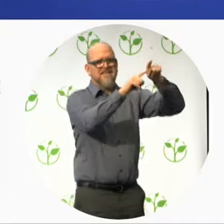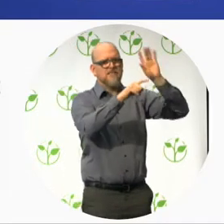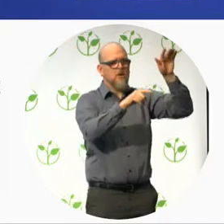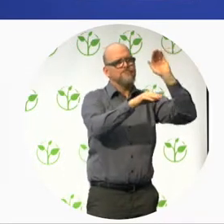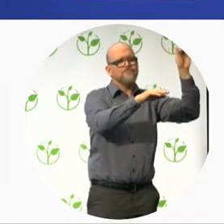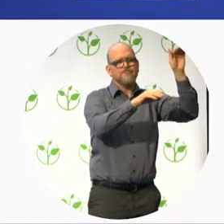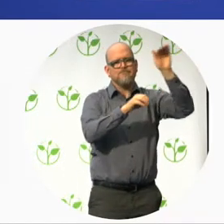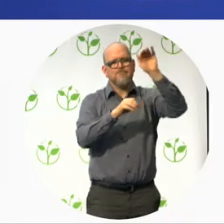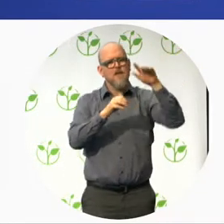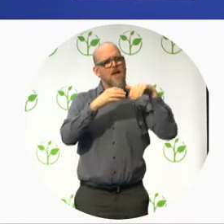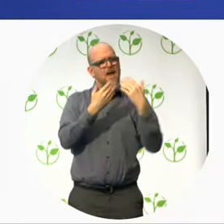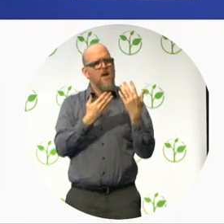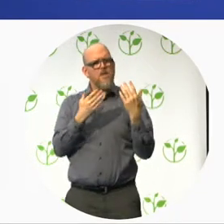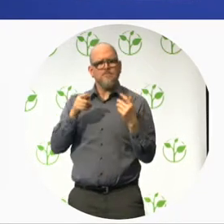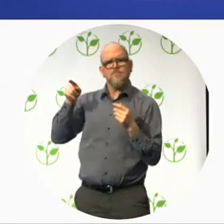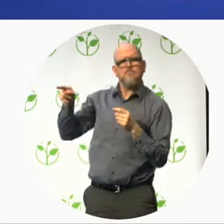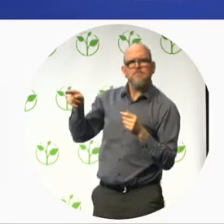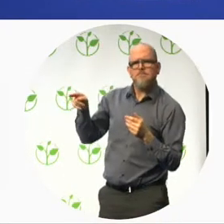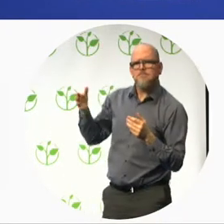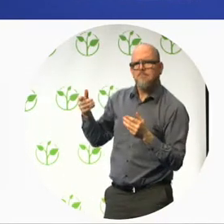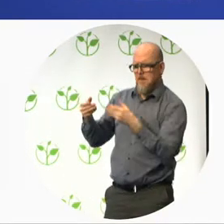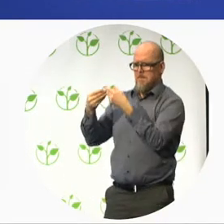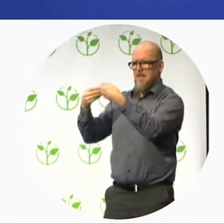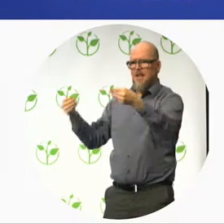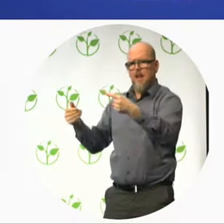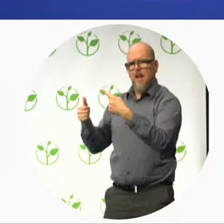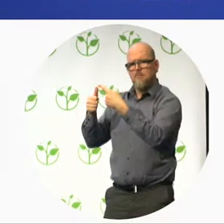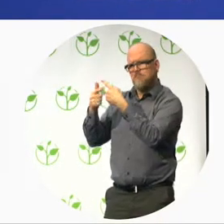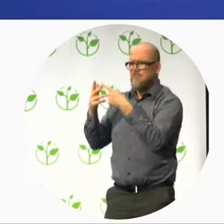as sensitive, other material is non-sensitive.